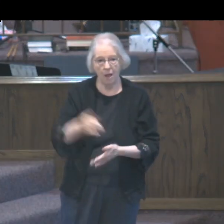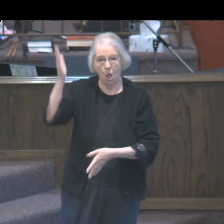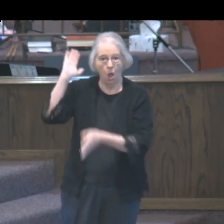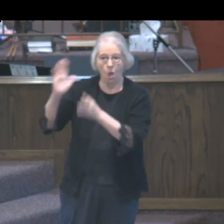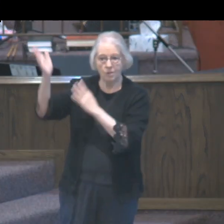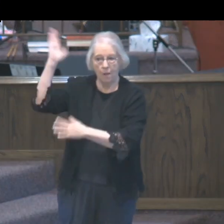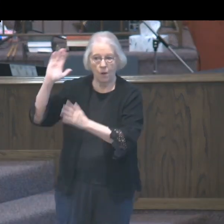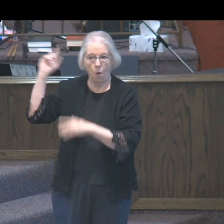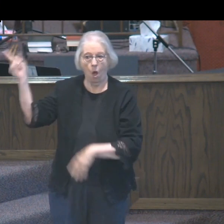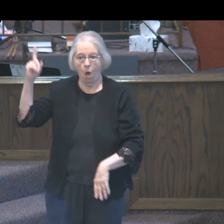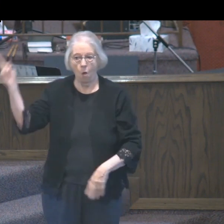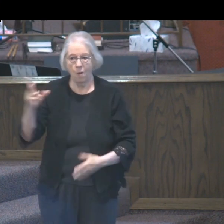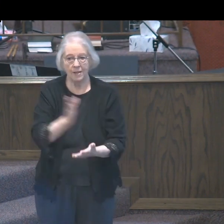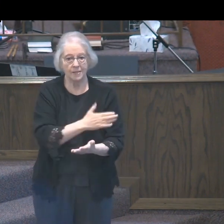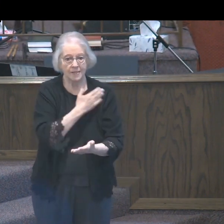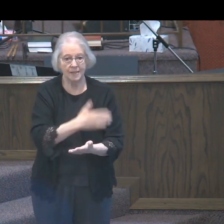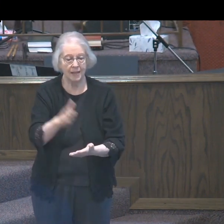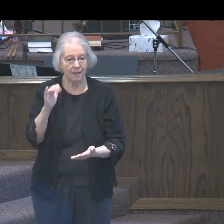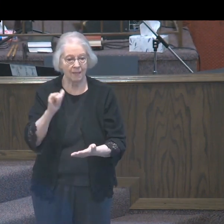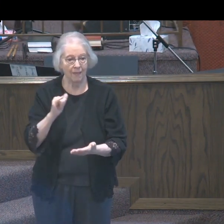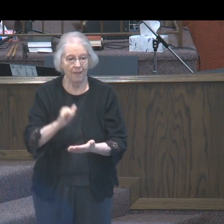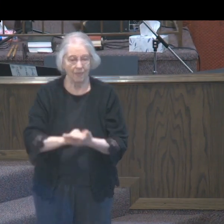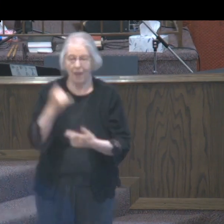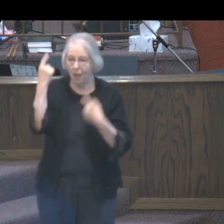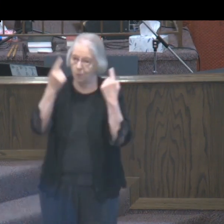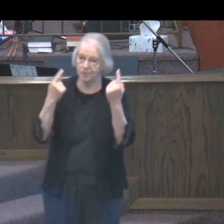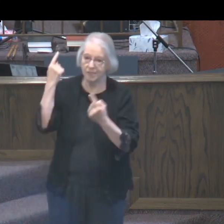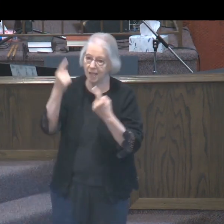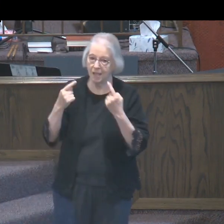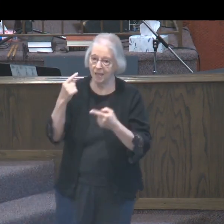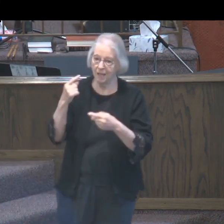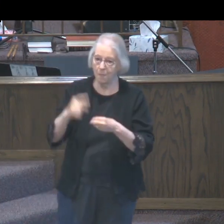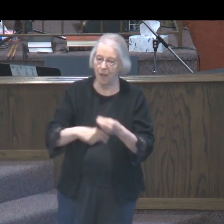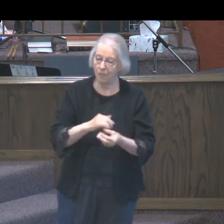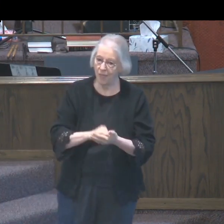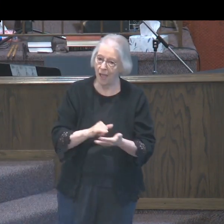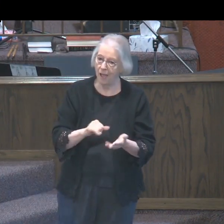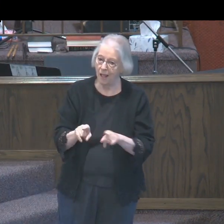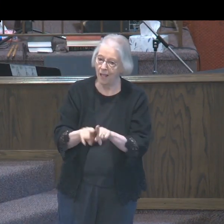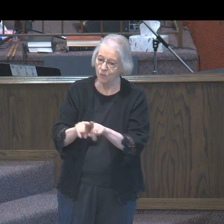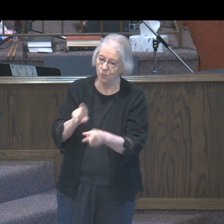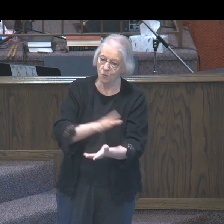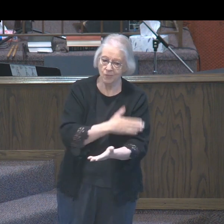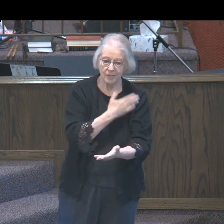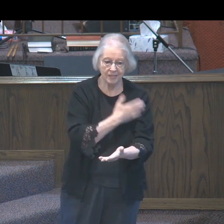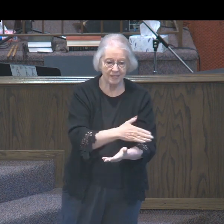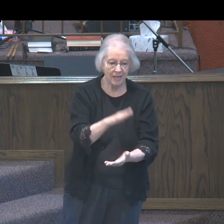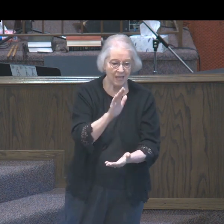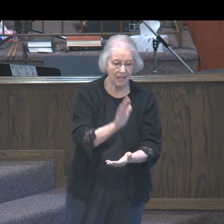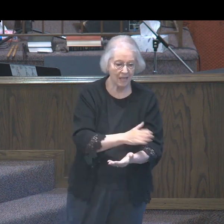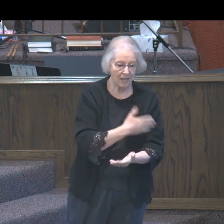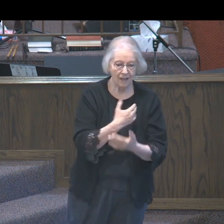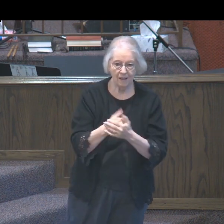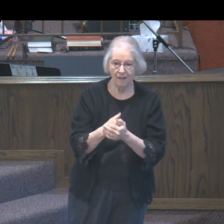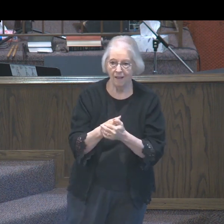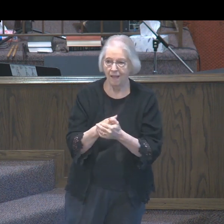us, then they would have swallowed us alive. When their wrath was kindled against